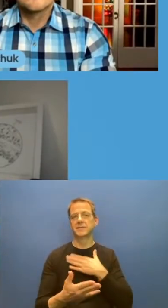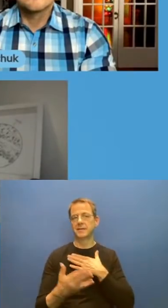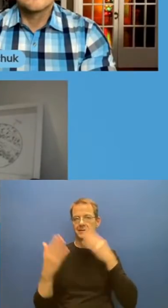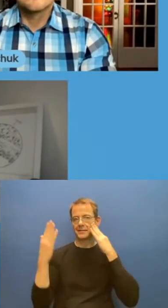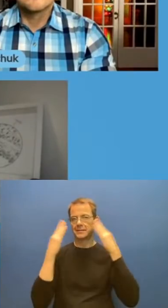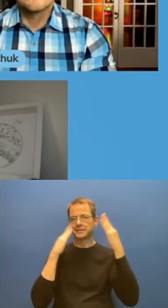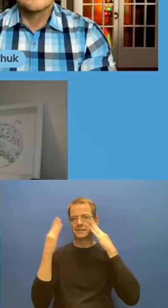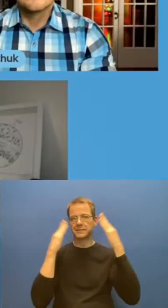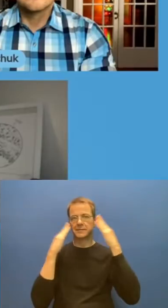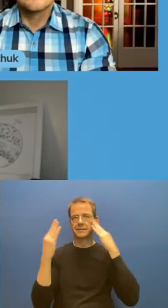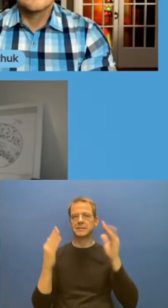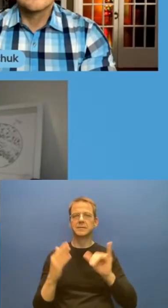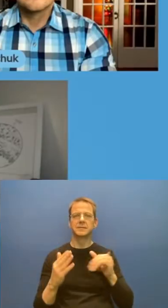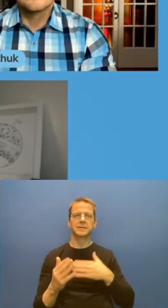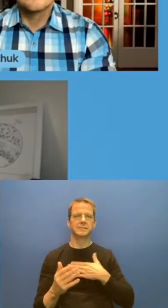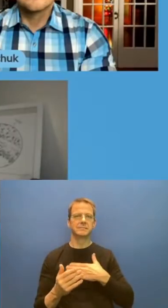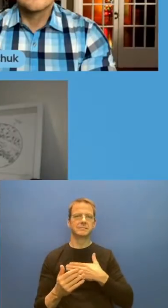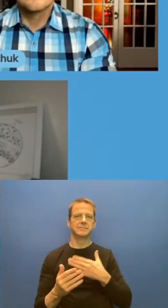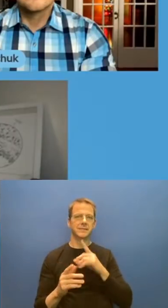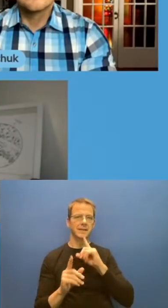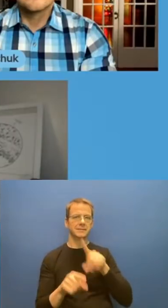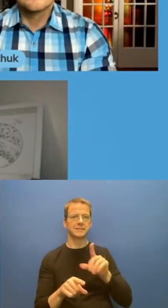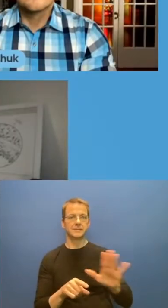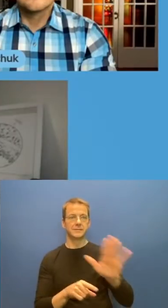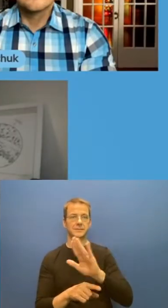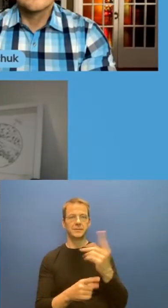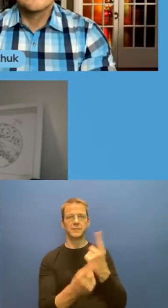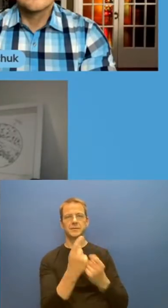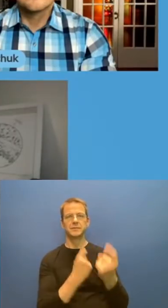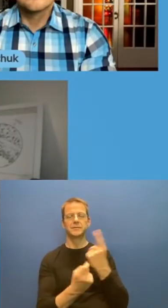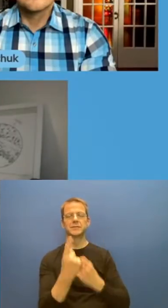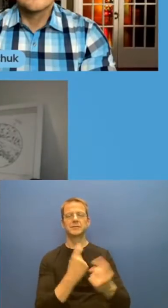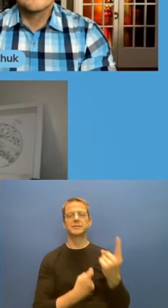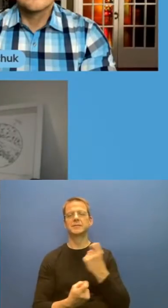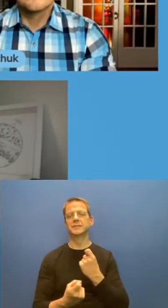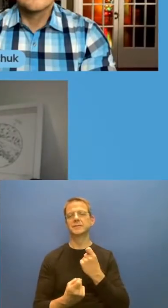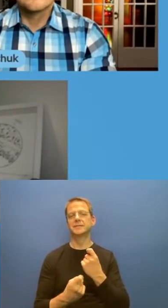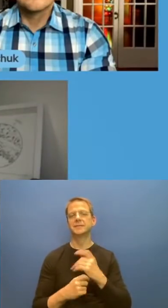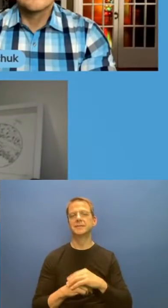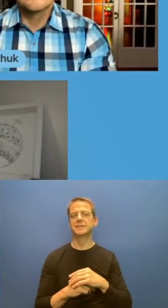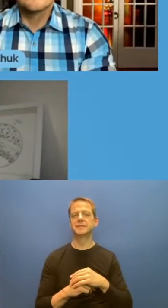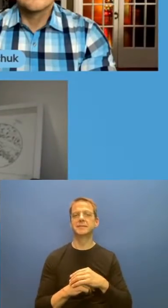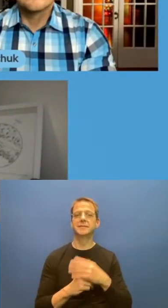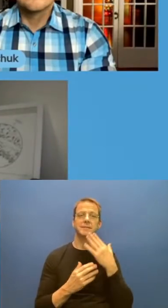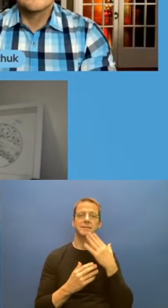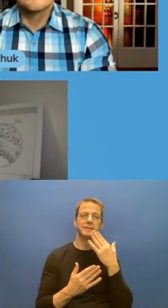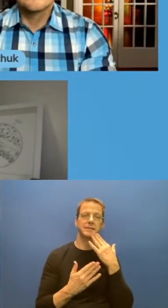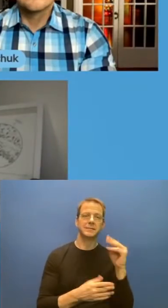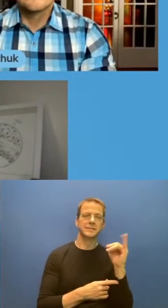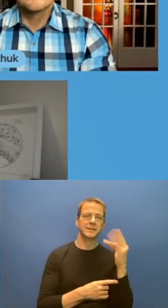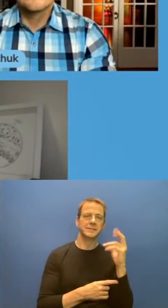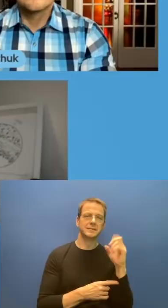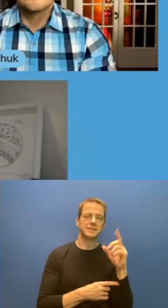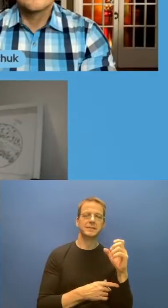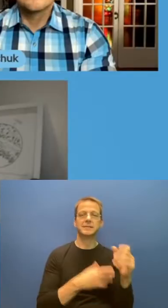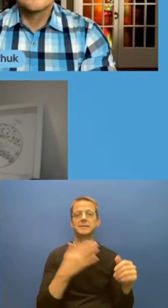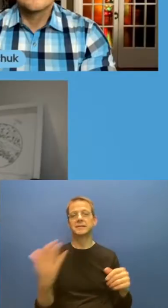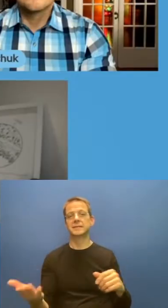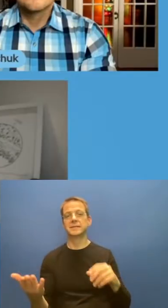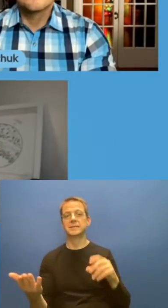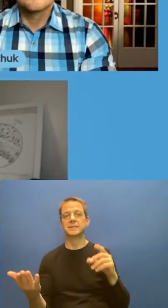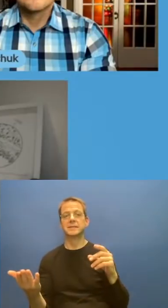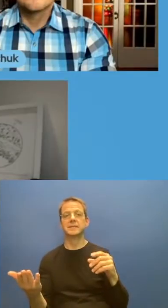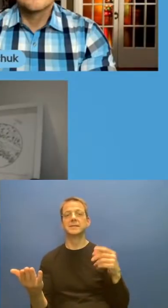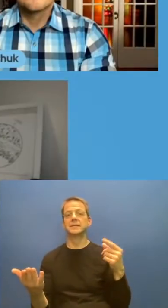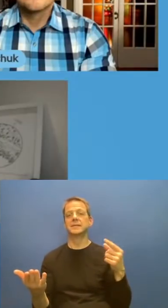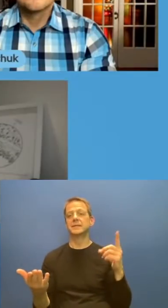Thank you so very much, Dr. Kelvin. Dr. Gasperowicz, as a returning regular contributor to PopAB and a member of our core team,